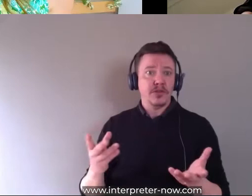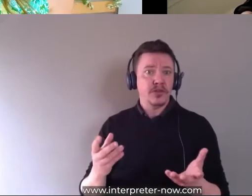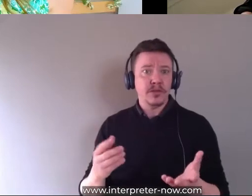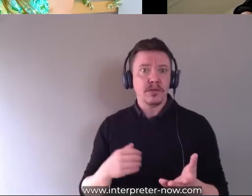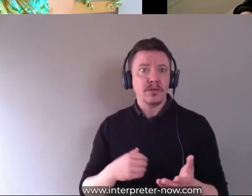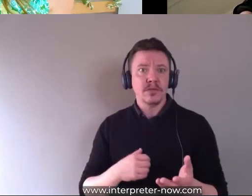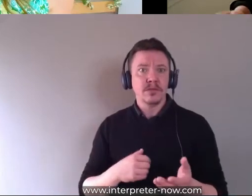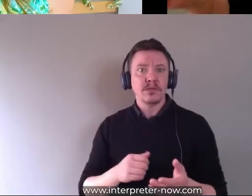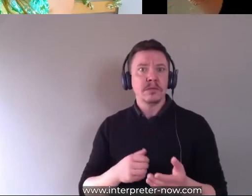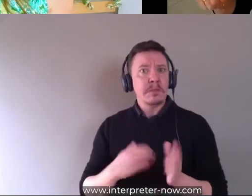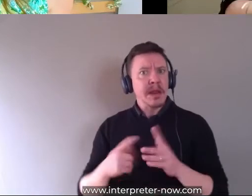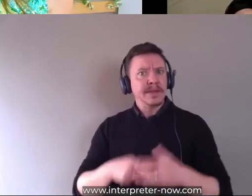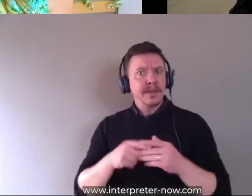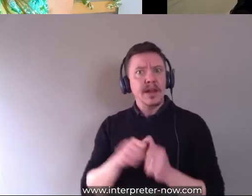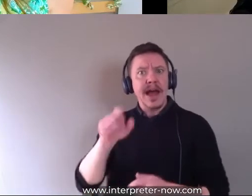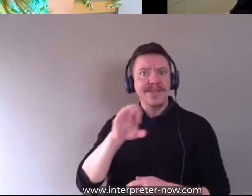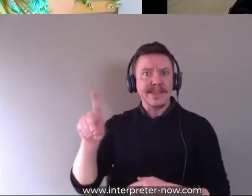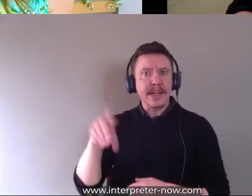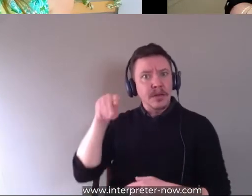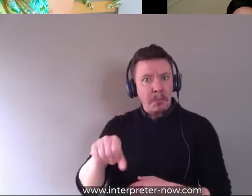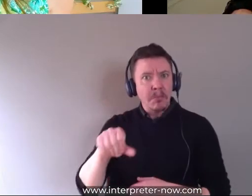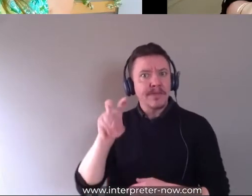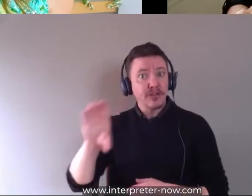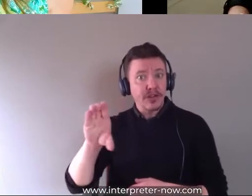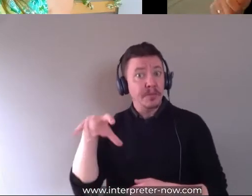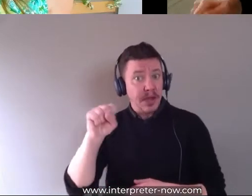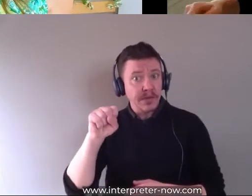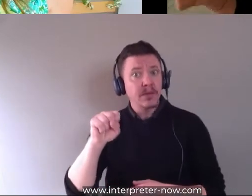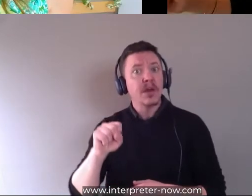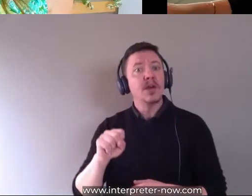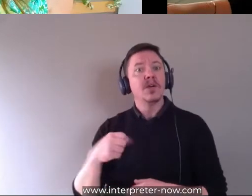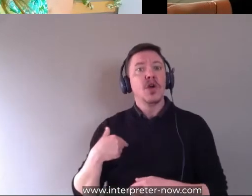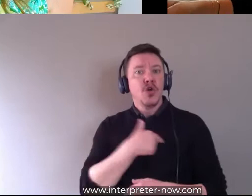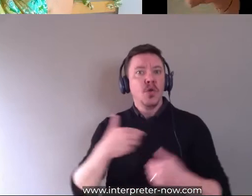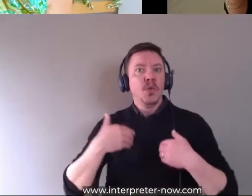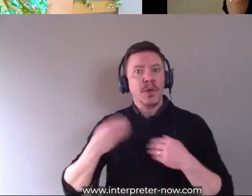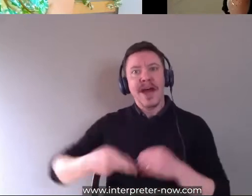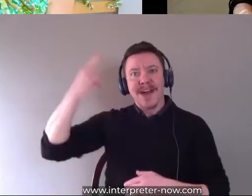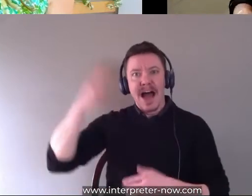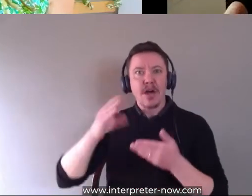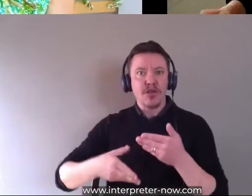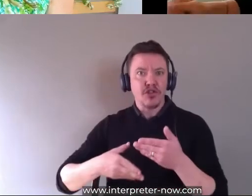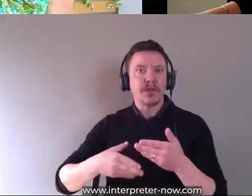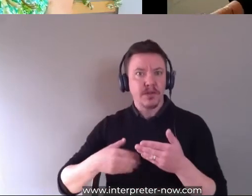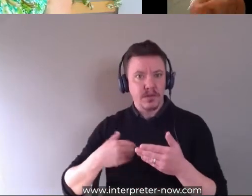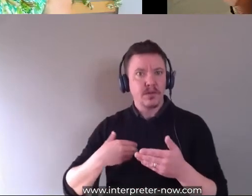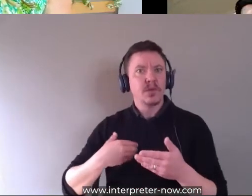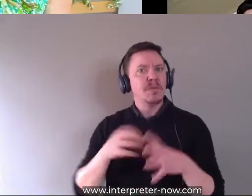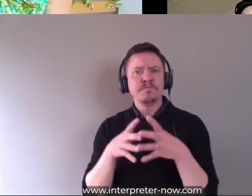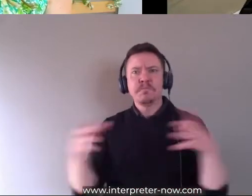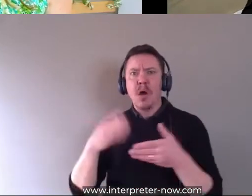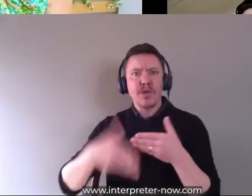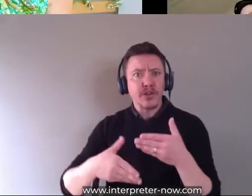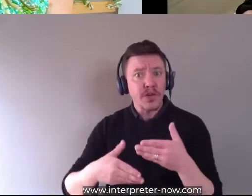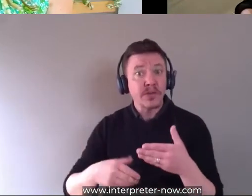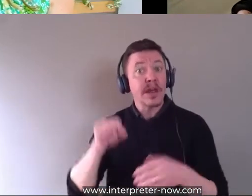from venture capital. If we can do those things, we actually will yield higher returns. We will create those outsized returns. If you are able